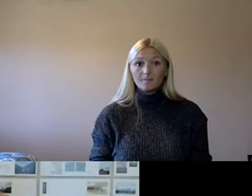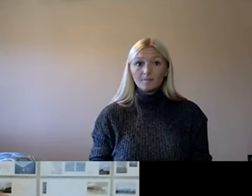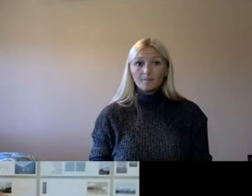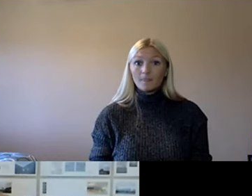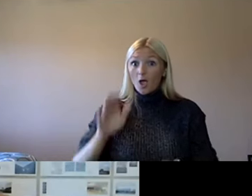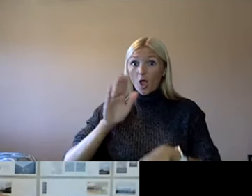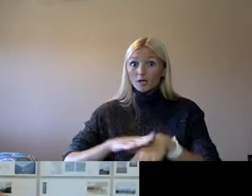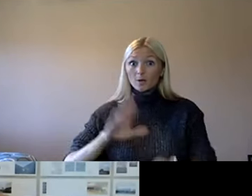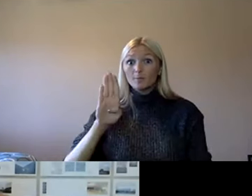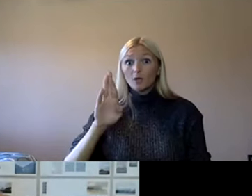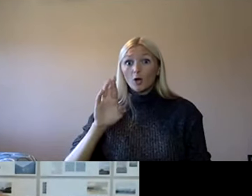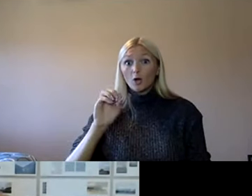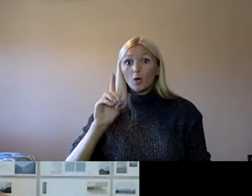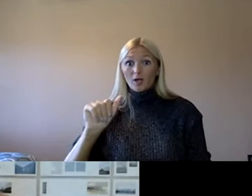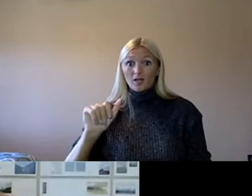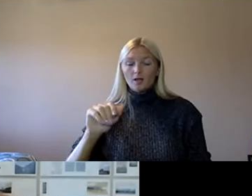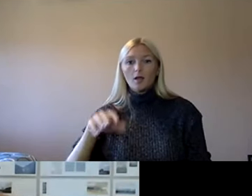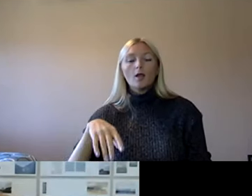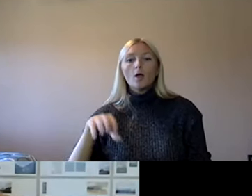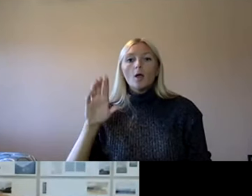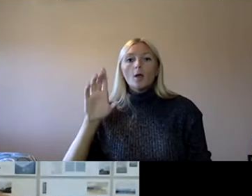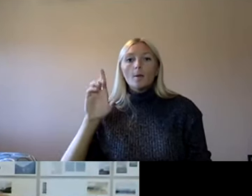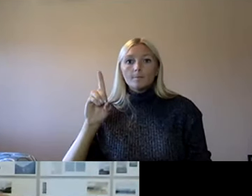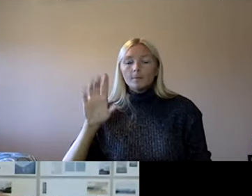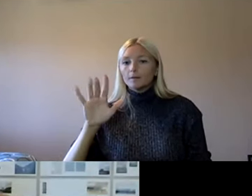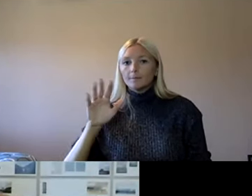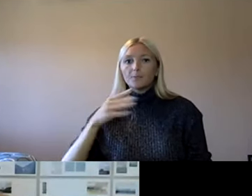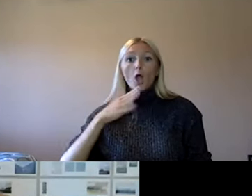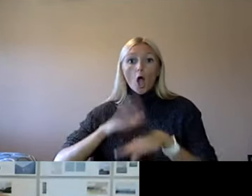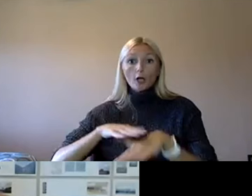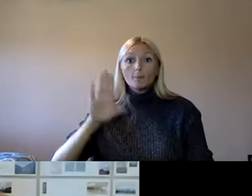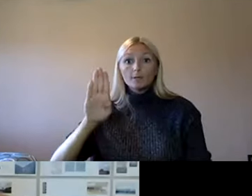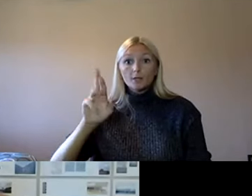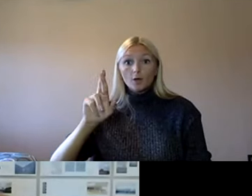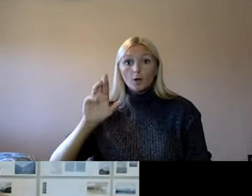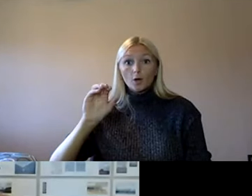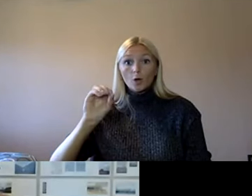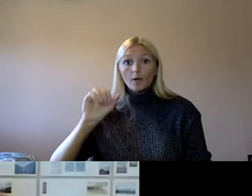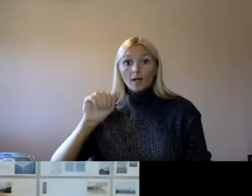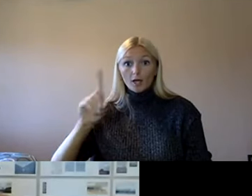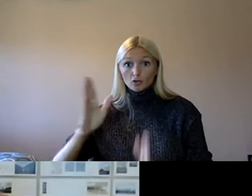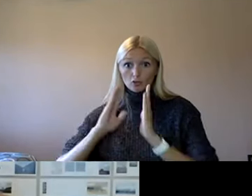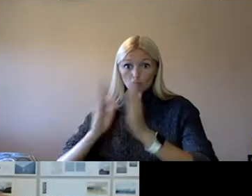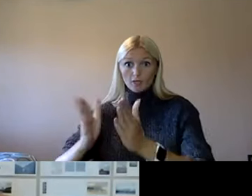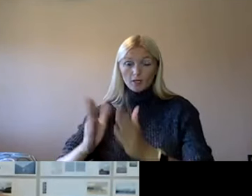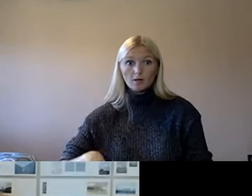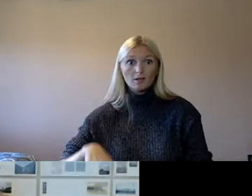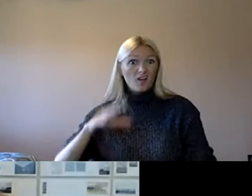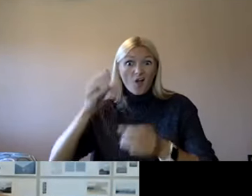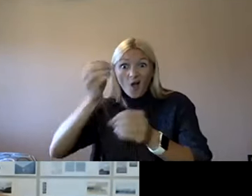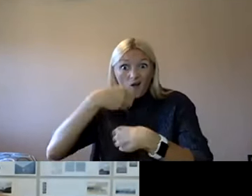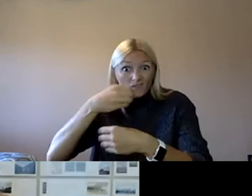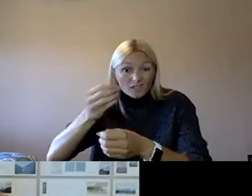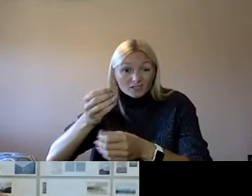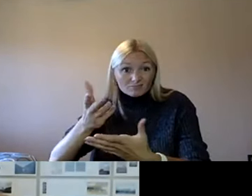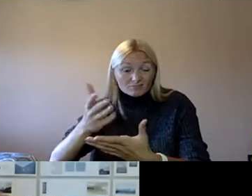not far from the World Trade Center. And it's no different than an office suite, right? All office suites are not rooms with a corridor